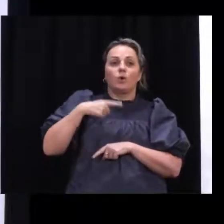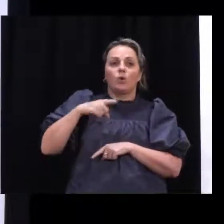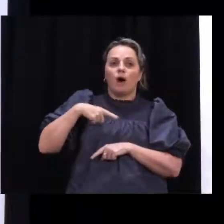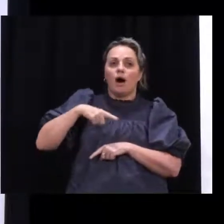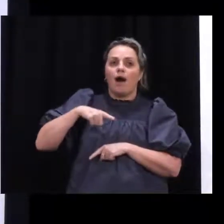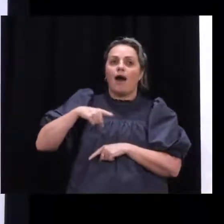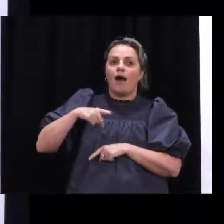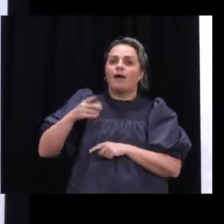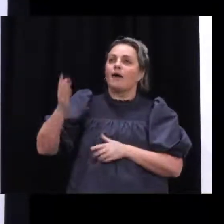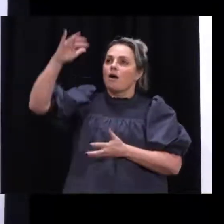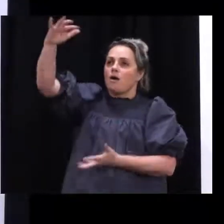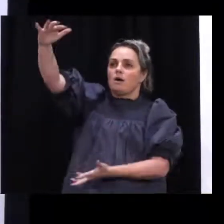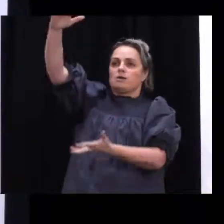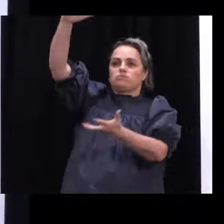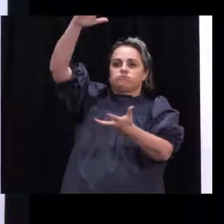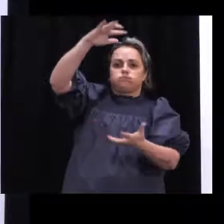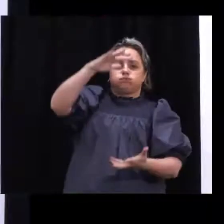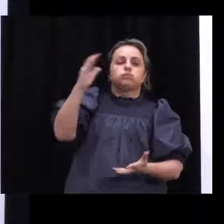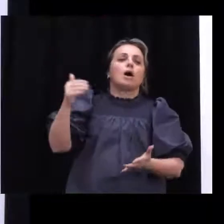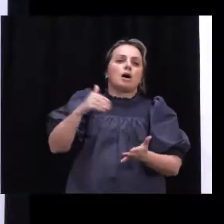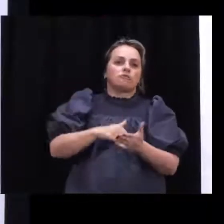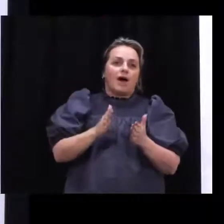of vaccine